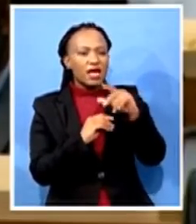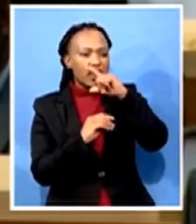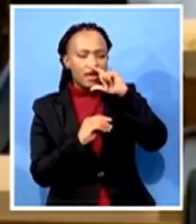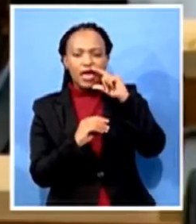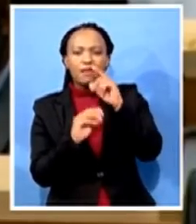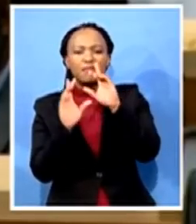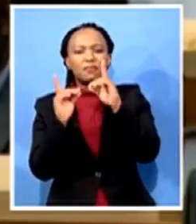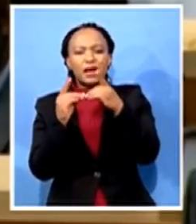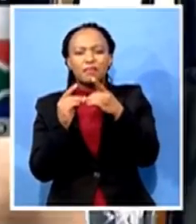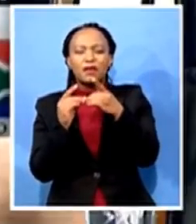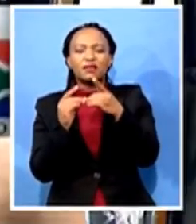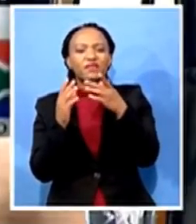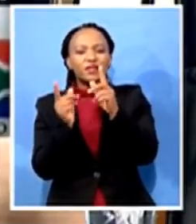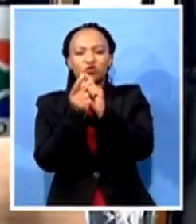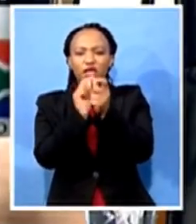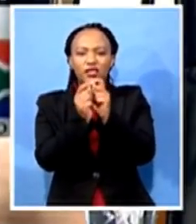Human Settlements. Is that correct?